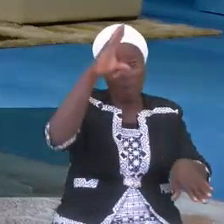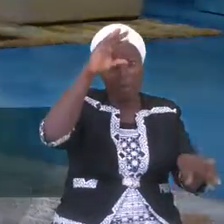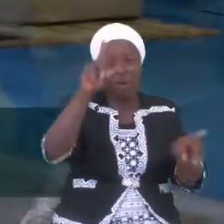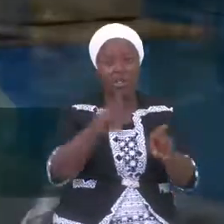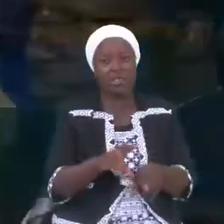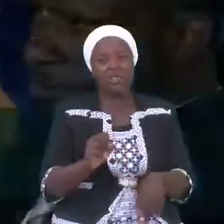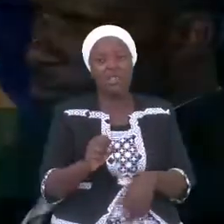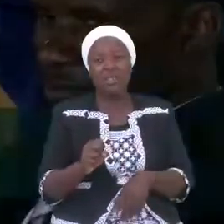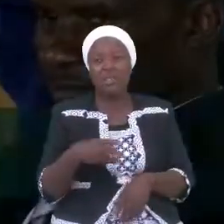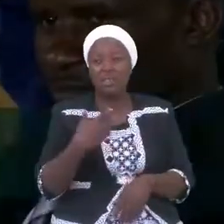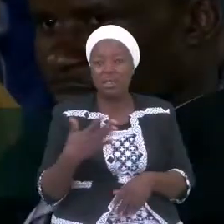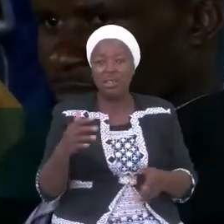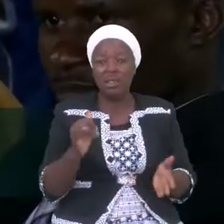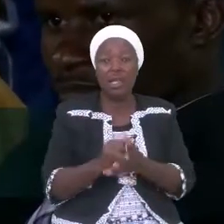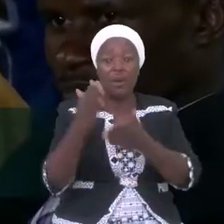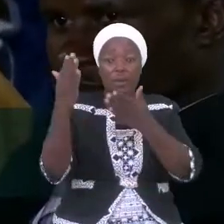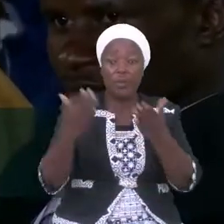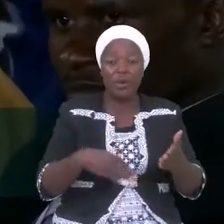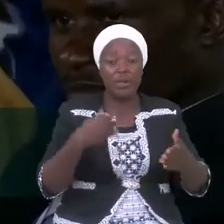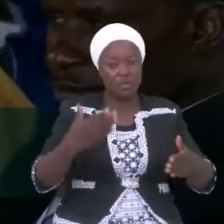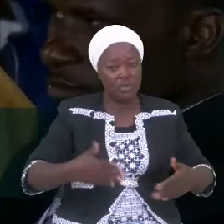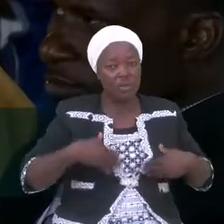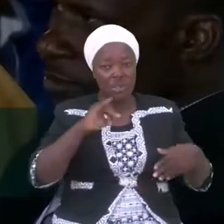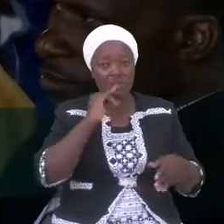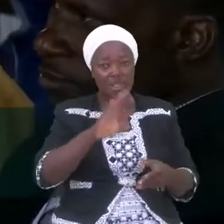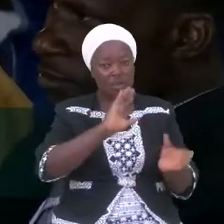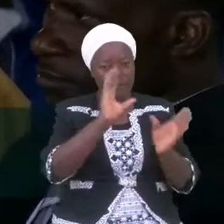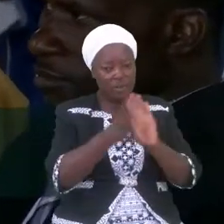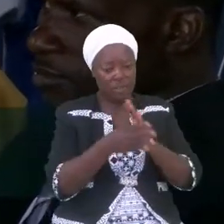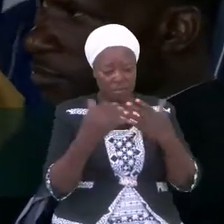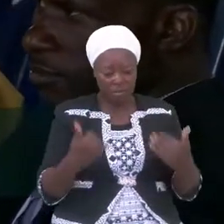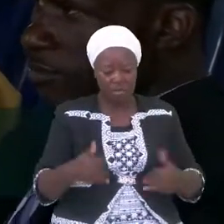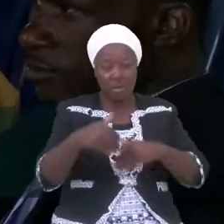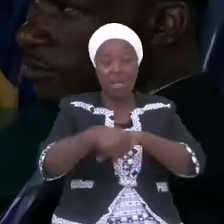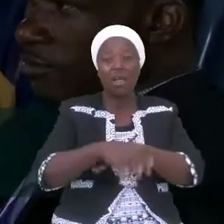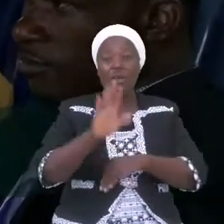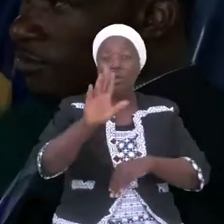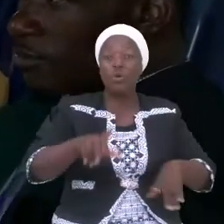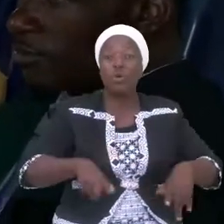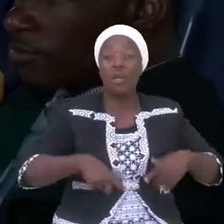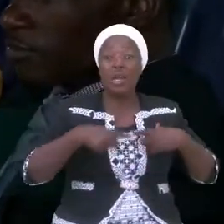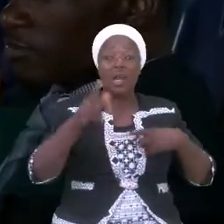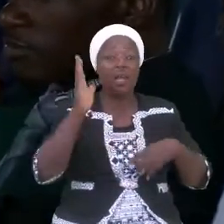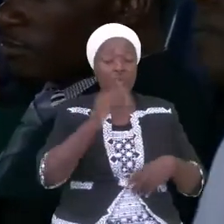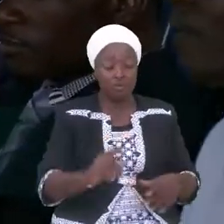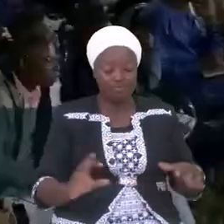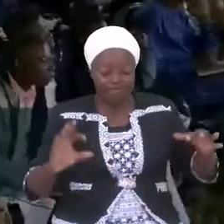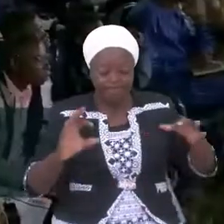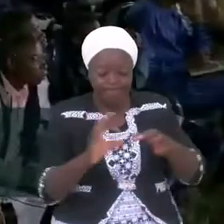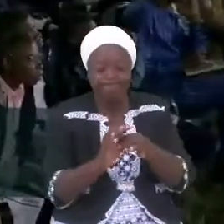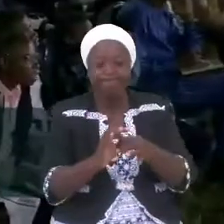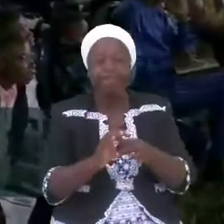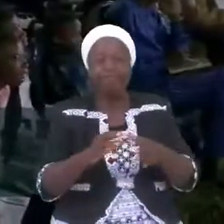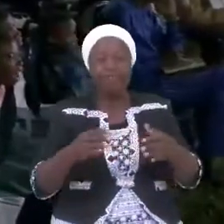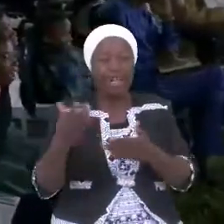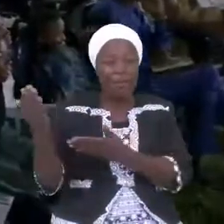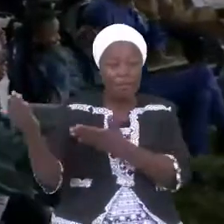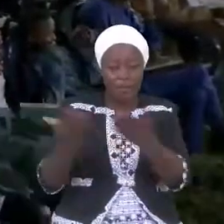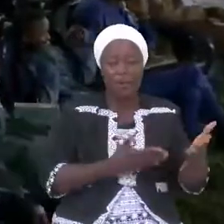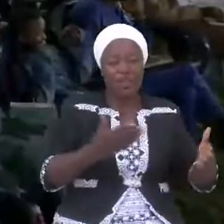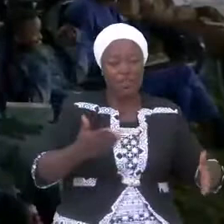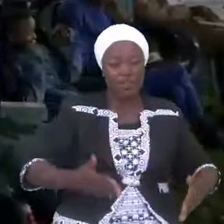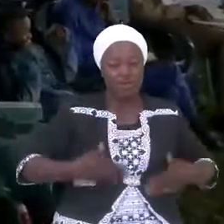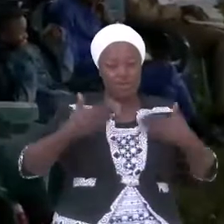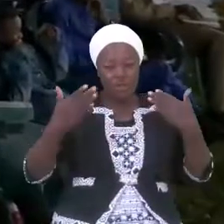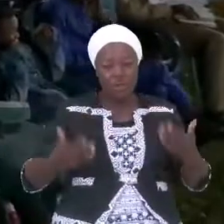the joy is the conversion. Tonight, your life will create joy in heaven.